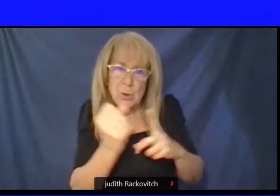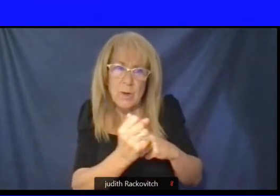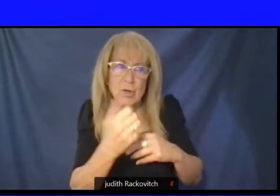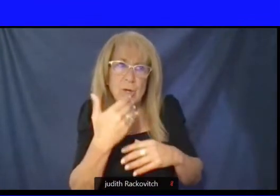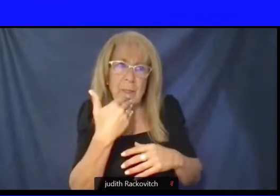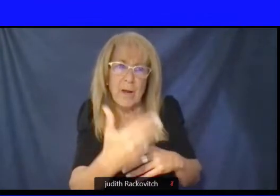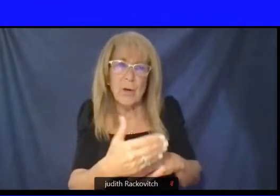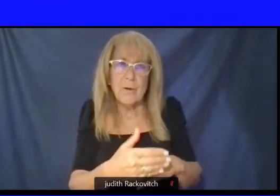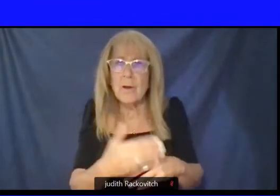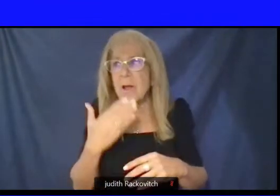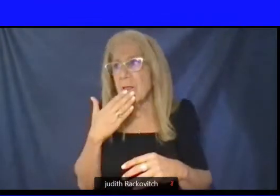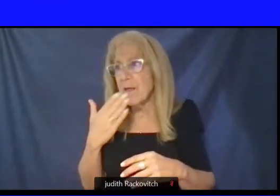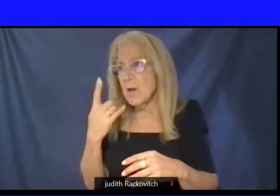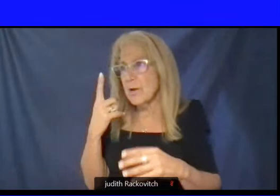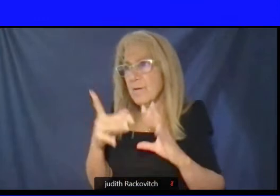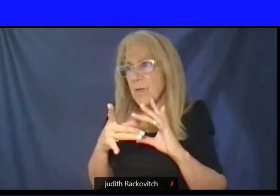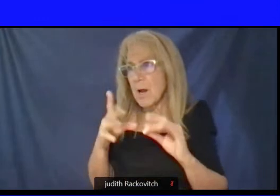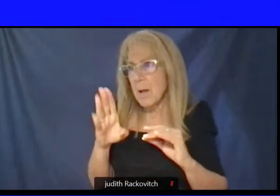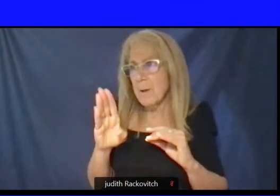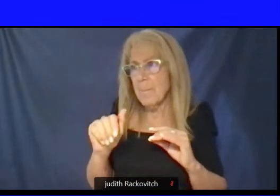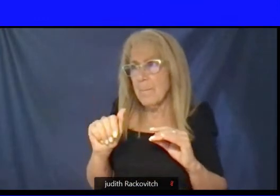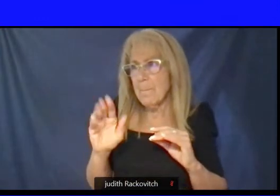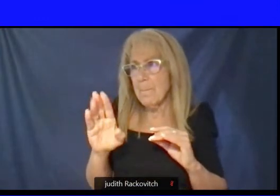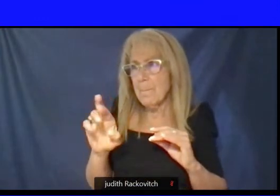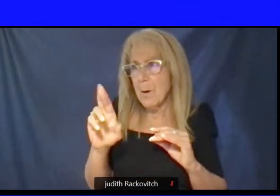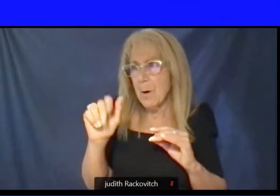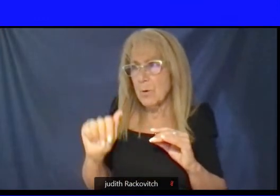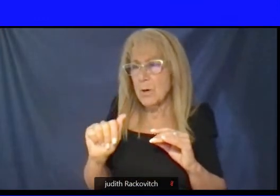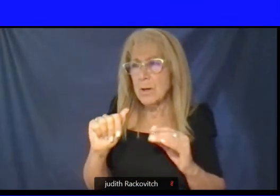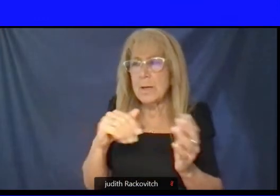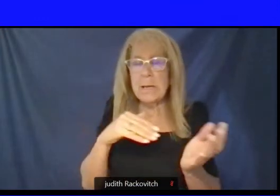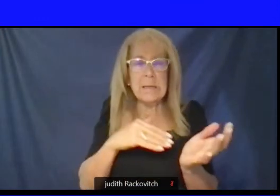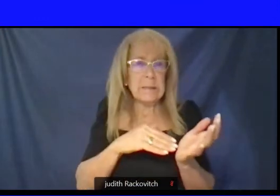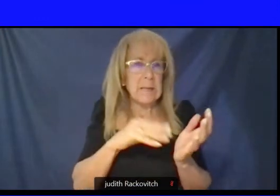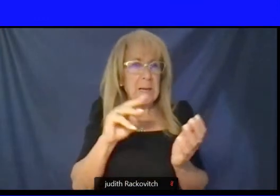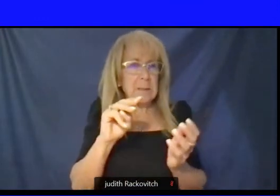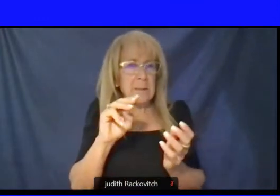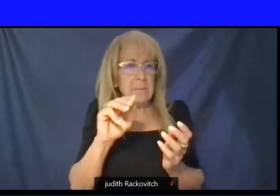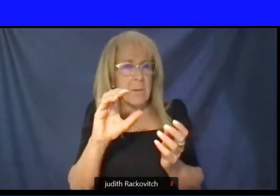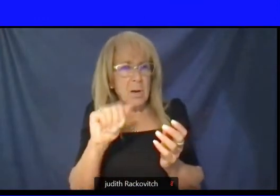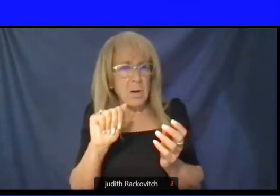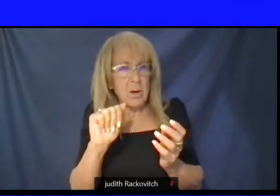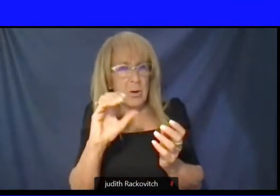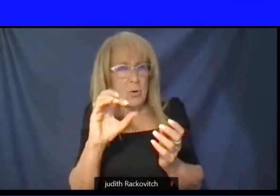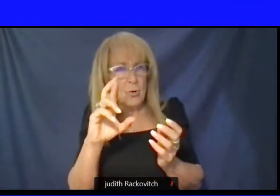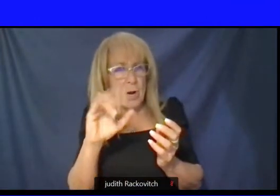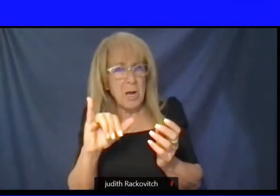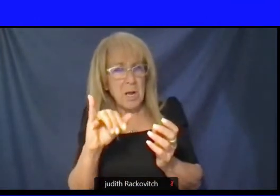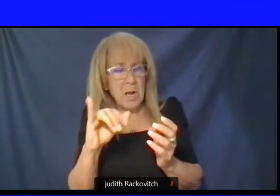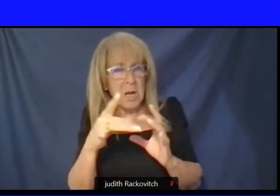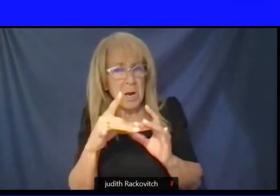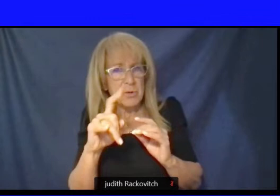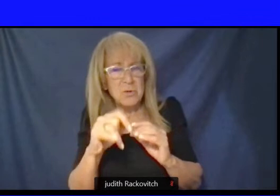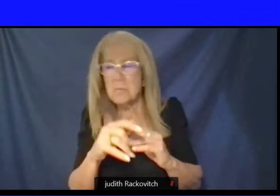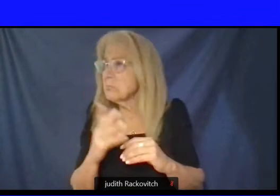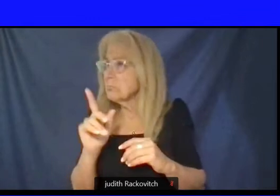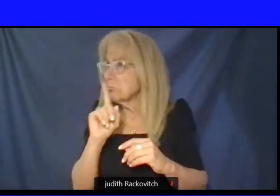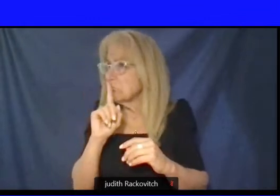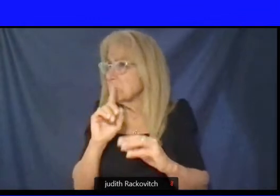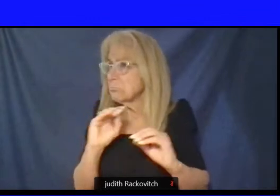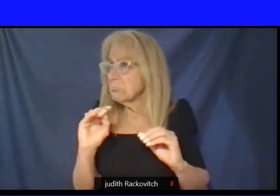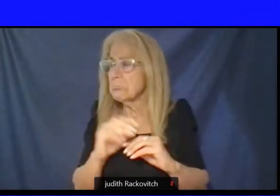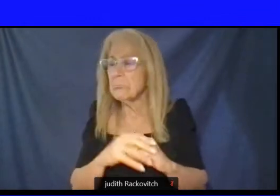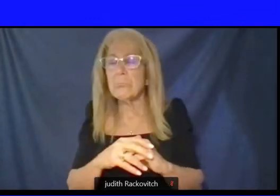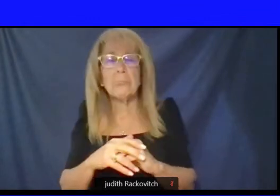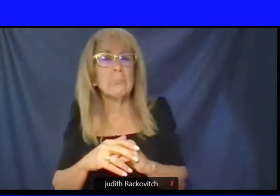have launched a CUNY partnership. This partnership is actually an expansion of our current partnership that